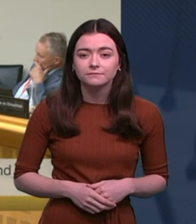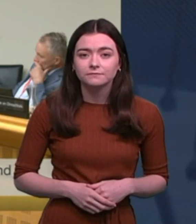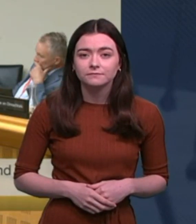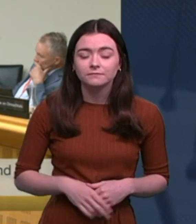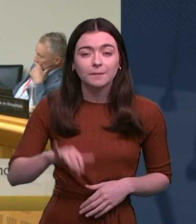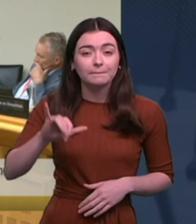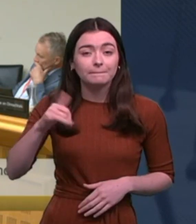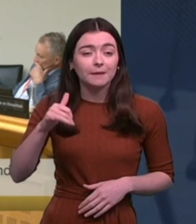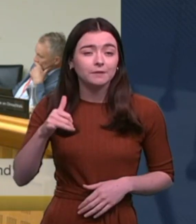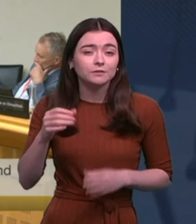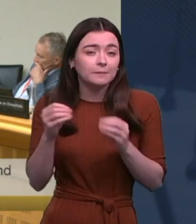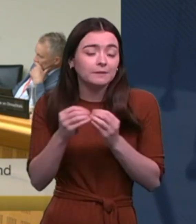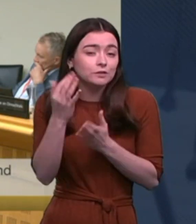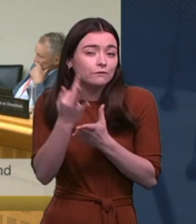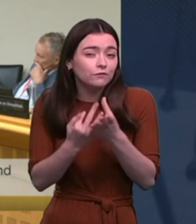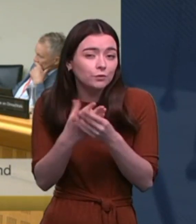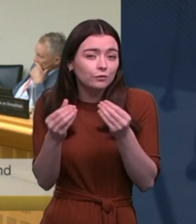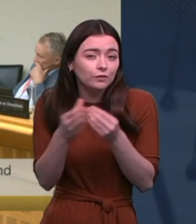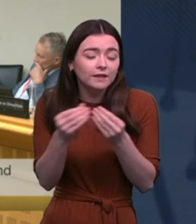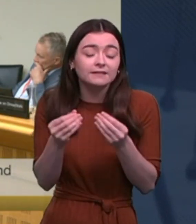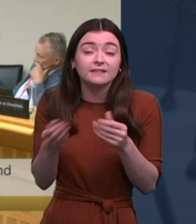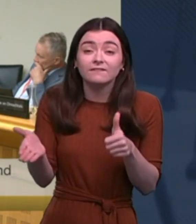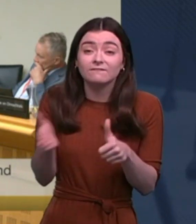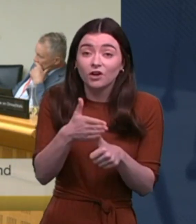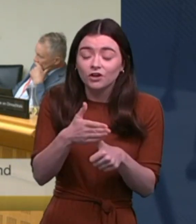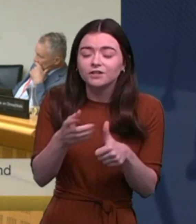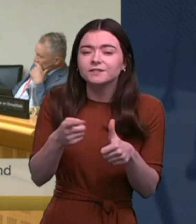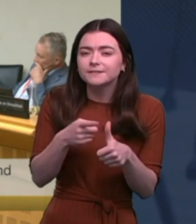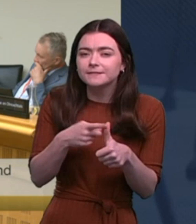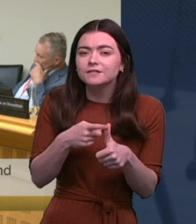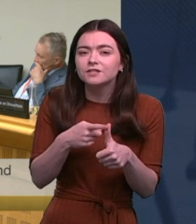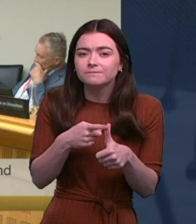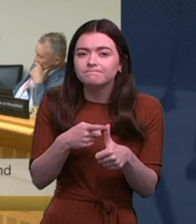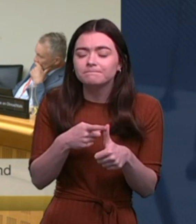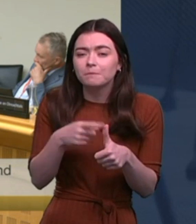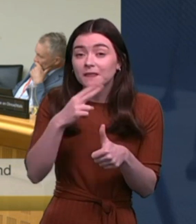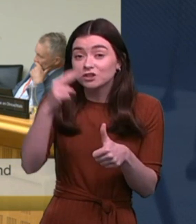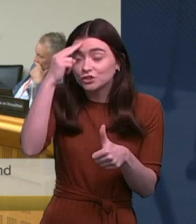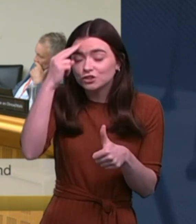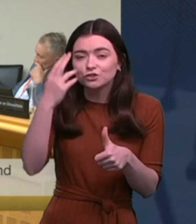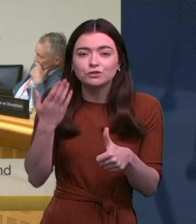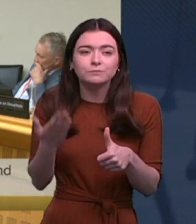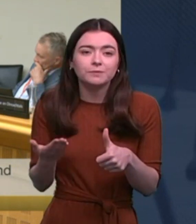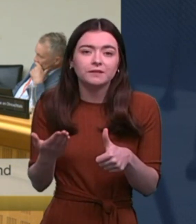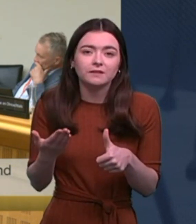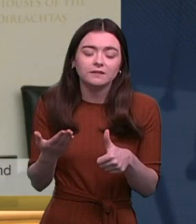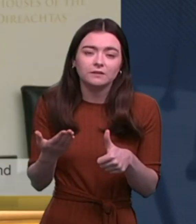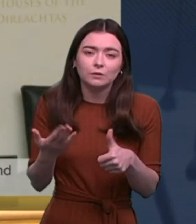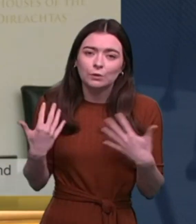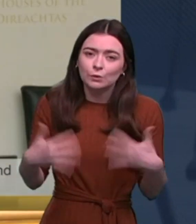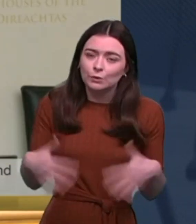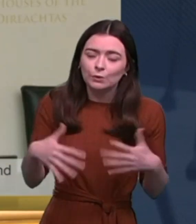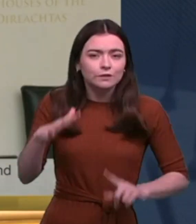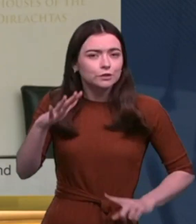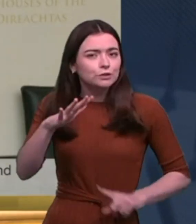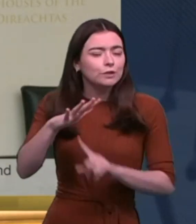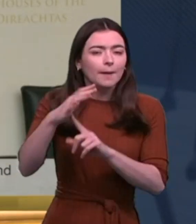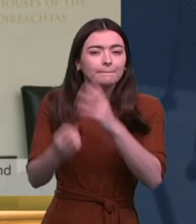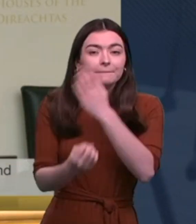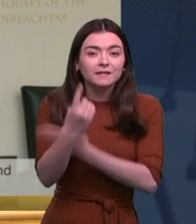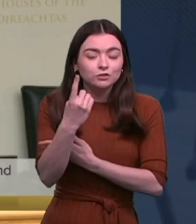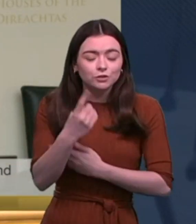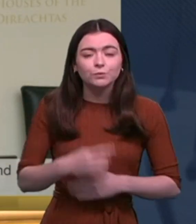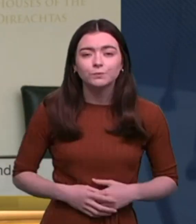maybe if I say a couple of things, I think first of all, look, this is understood by us to be an absolute priority.